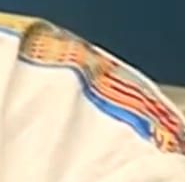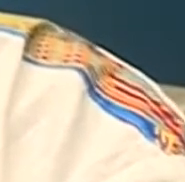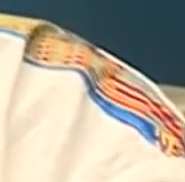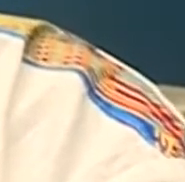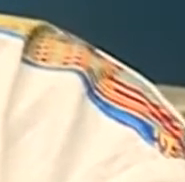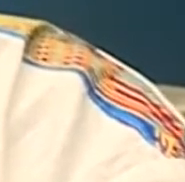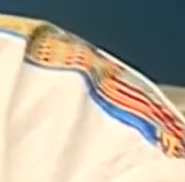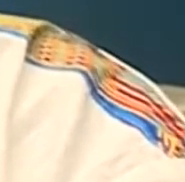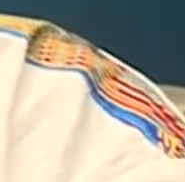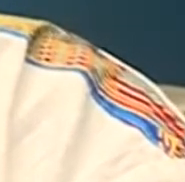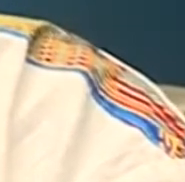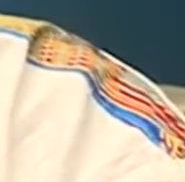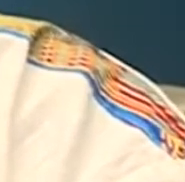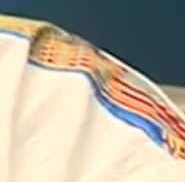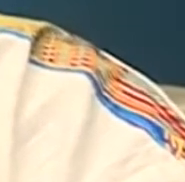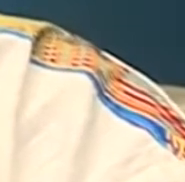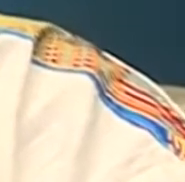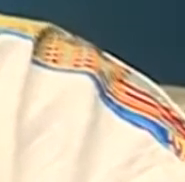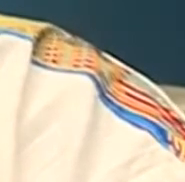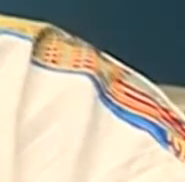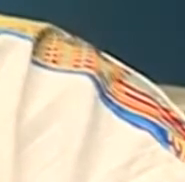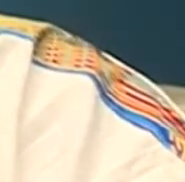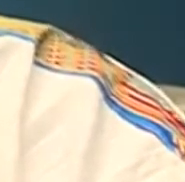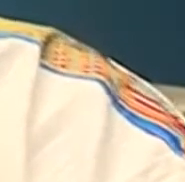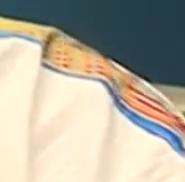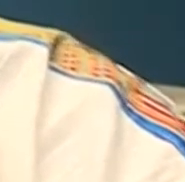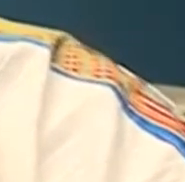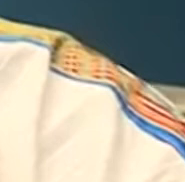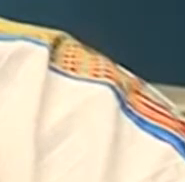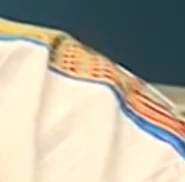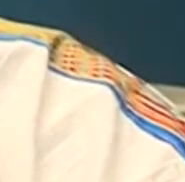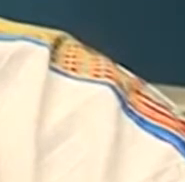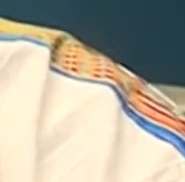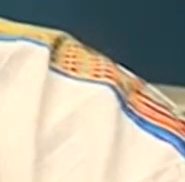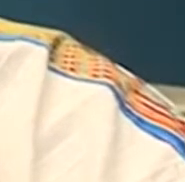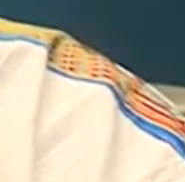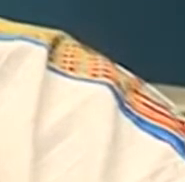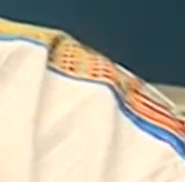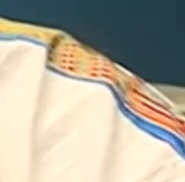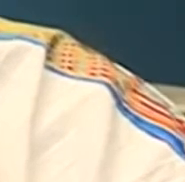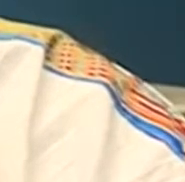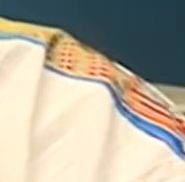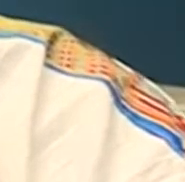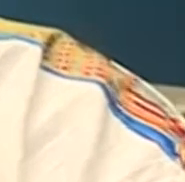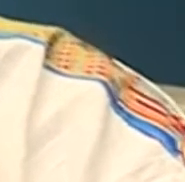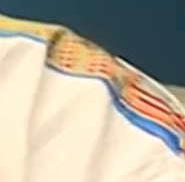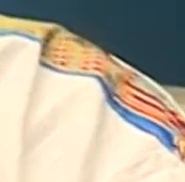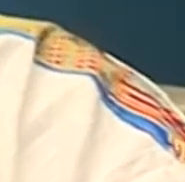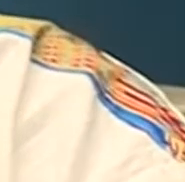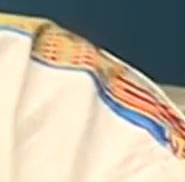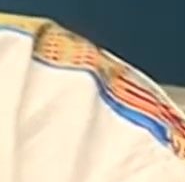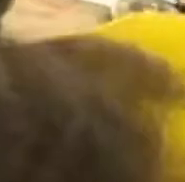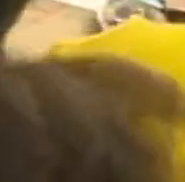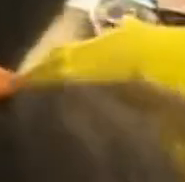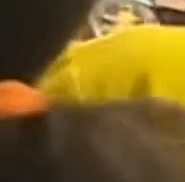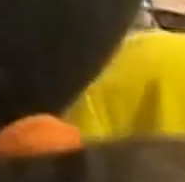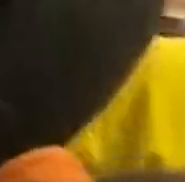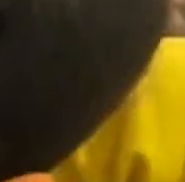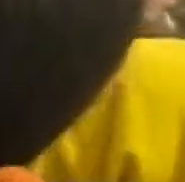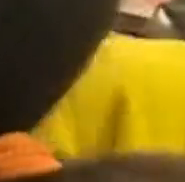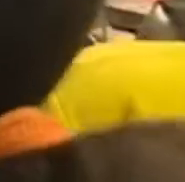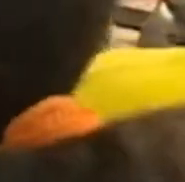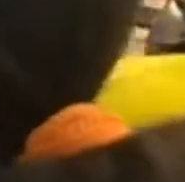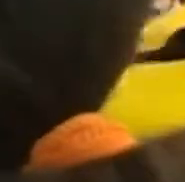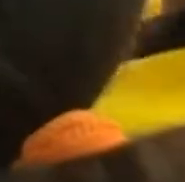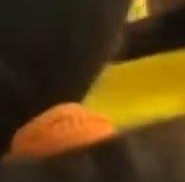mean this guy is kind of gone nuts. So it's like referring to you guy like you are his